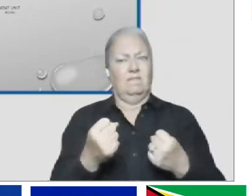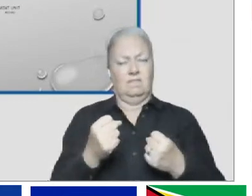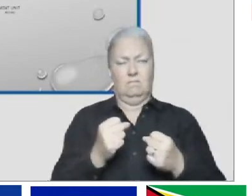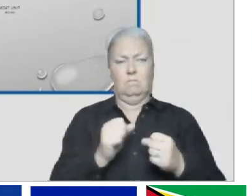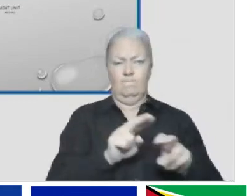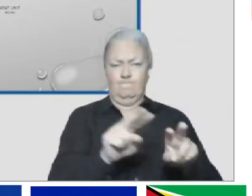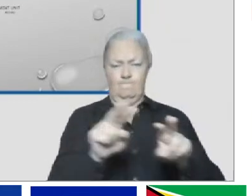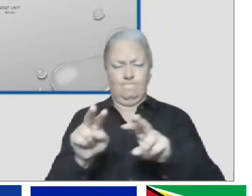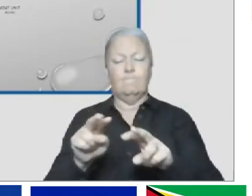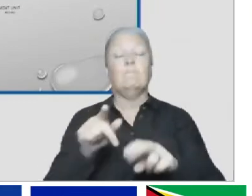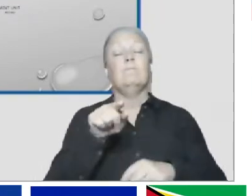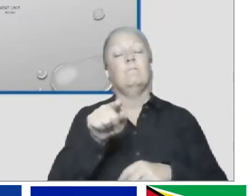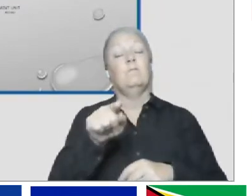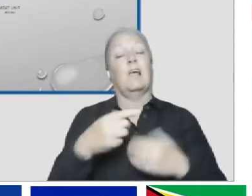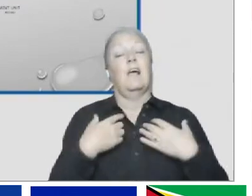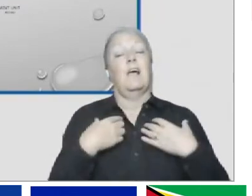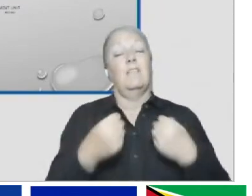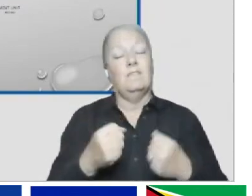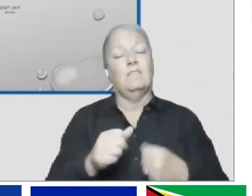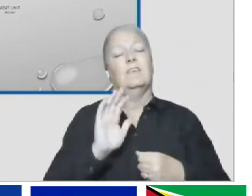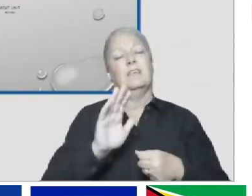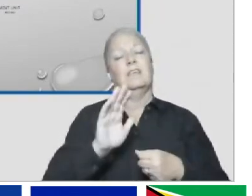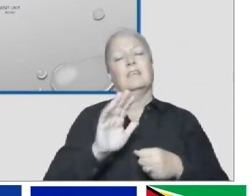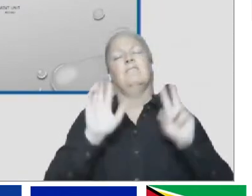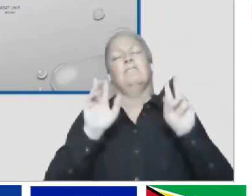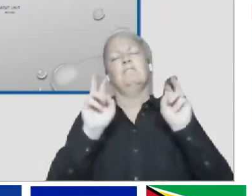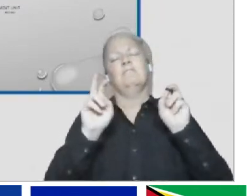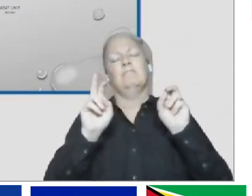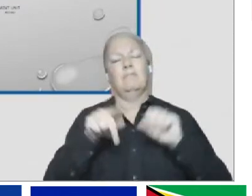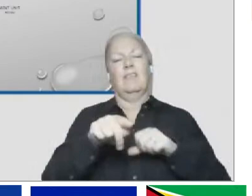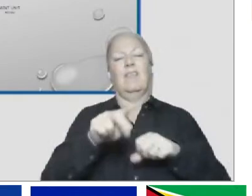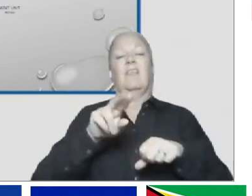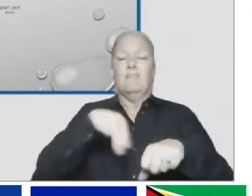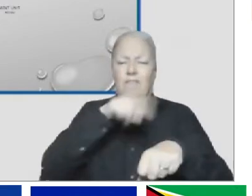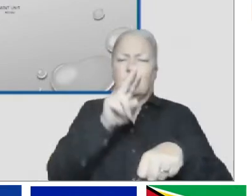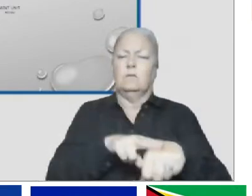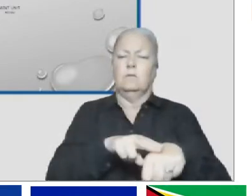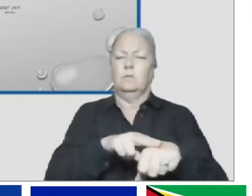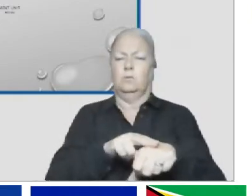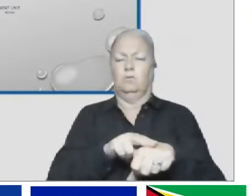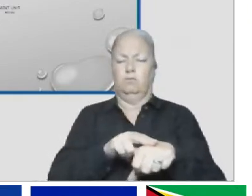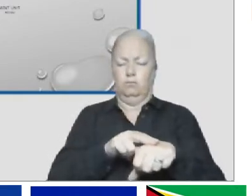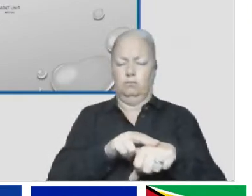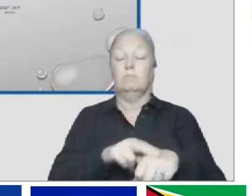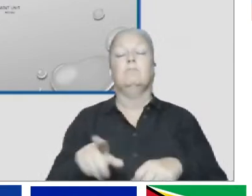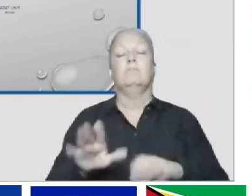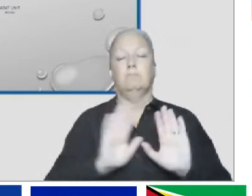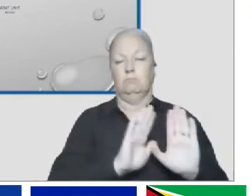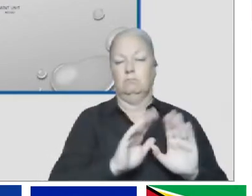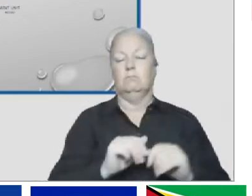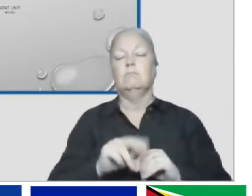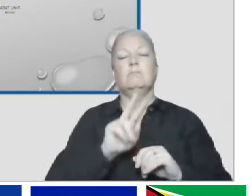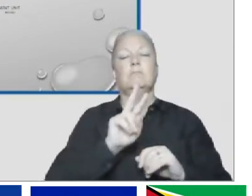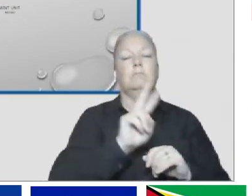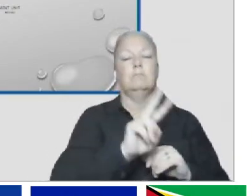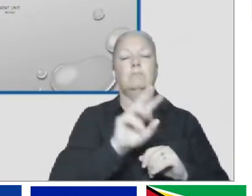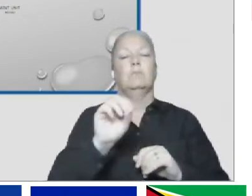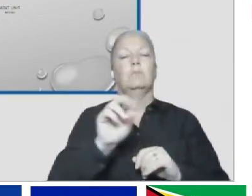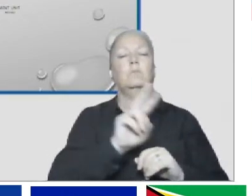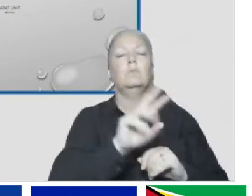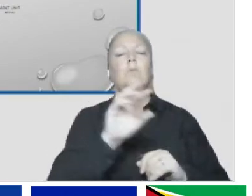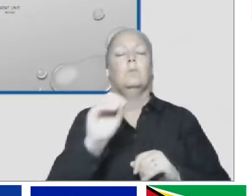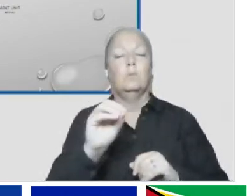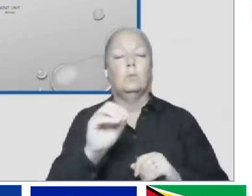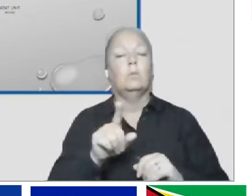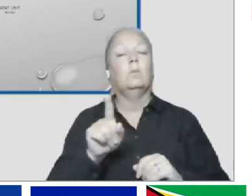national security. In 2020, January, under the USAID, an emergency supply chain